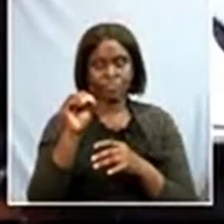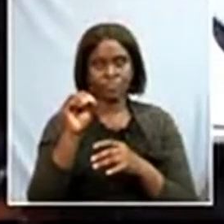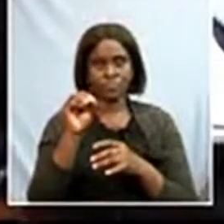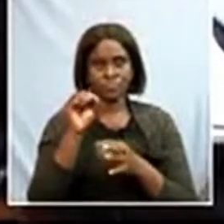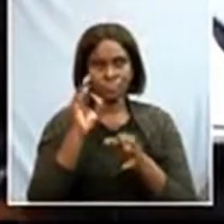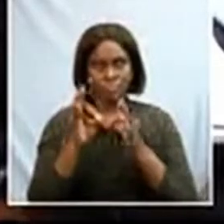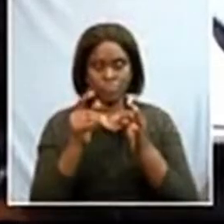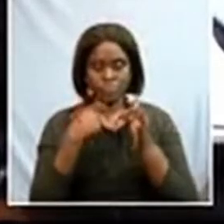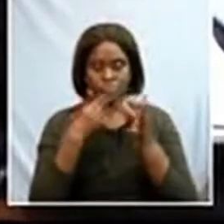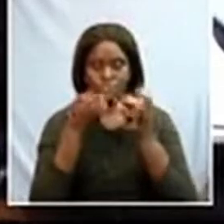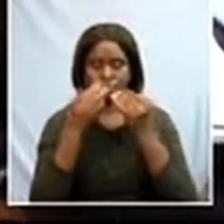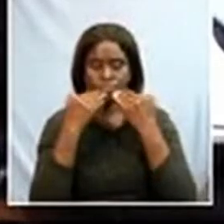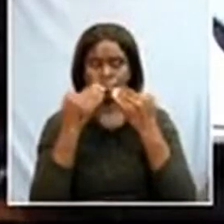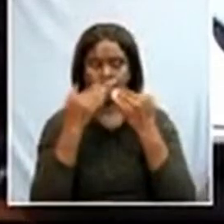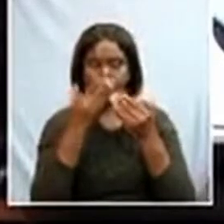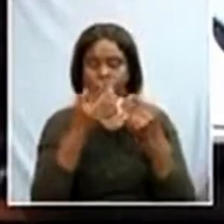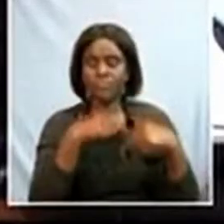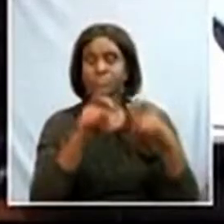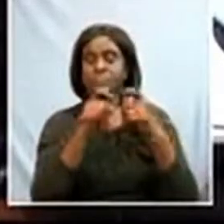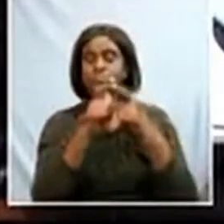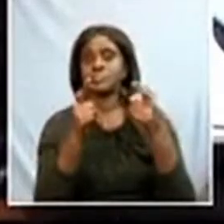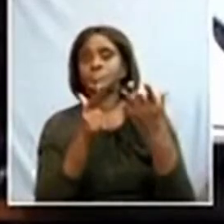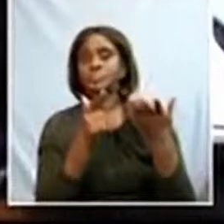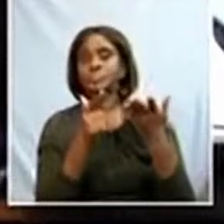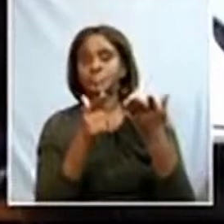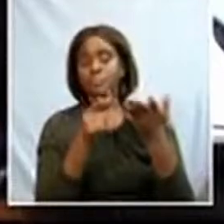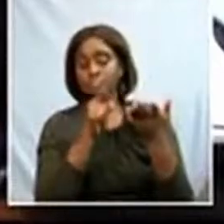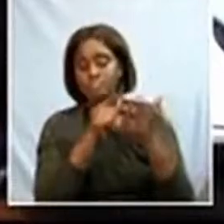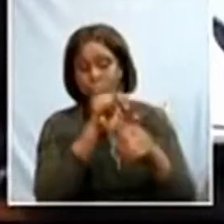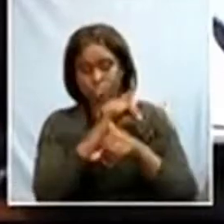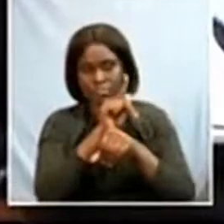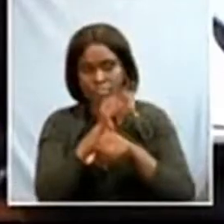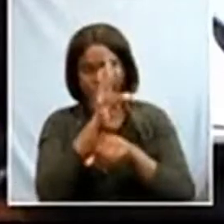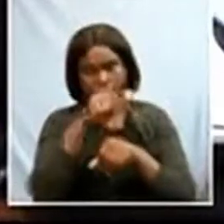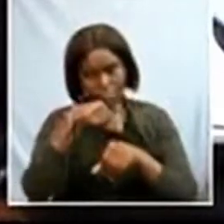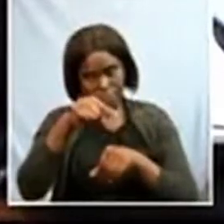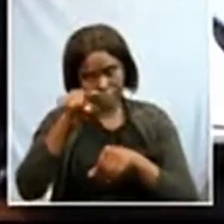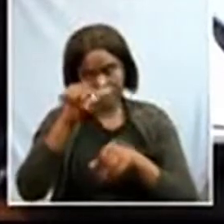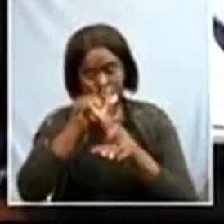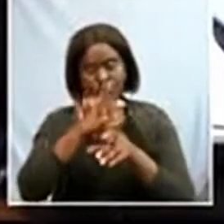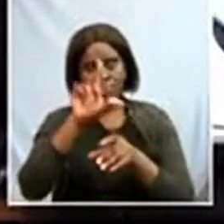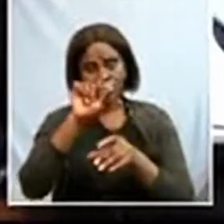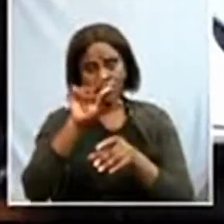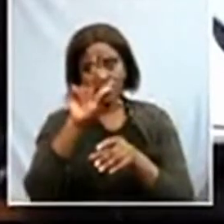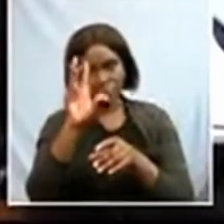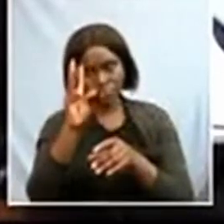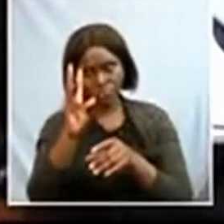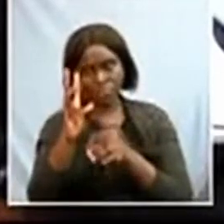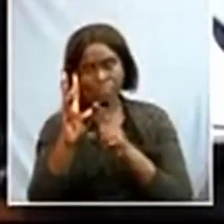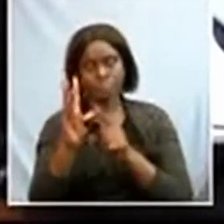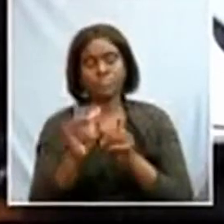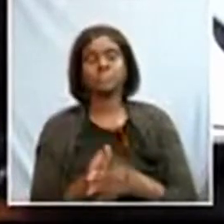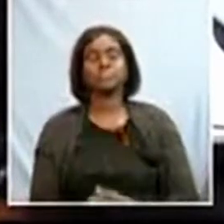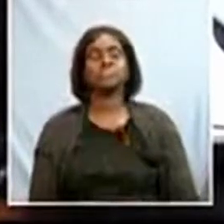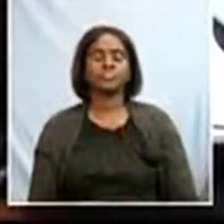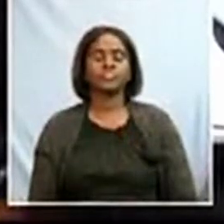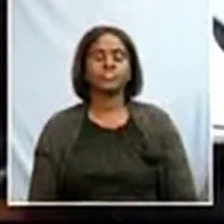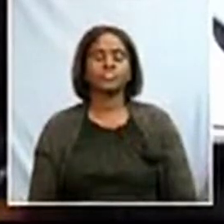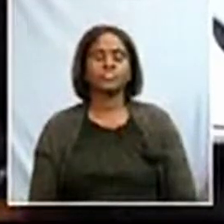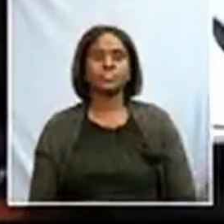If I want to appreciate the challenges, then this project will go into 2026.